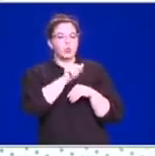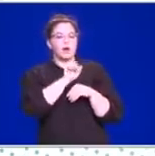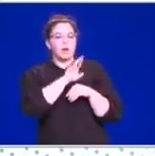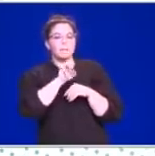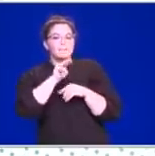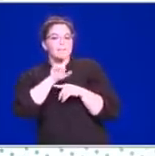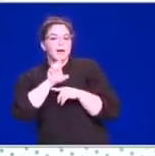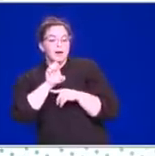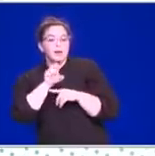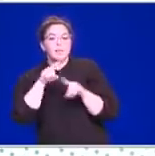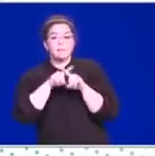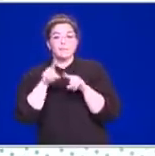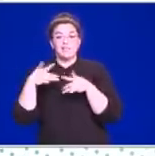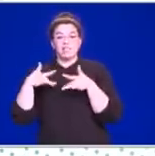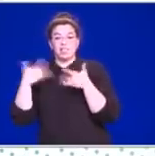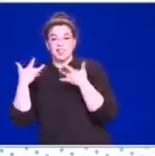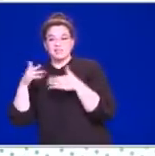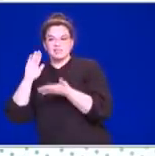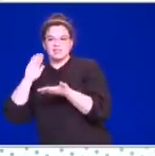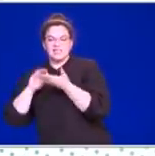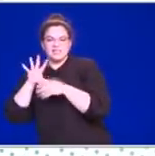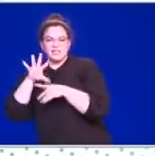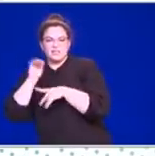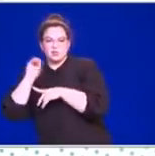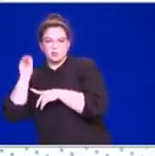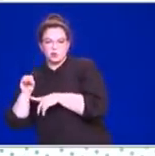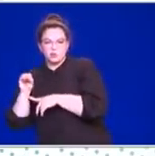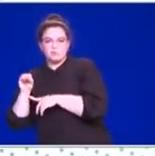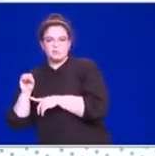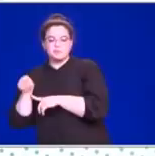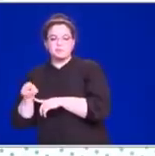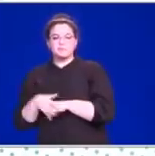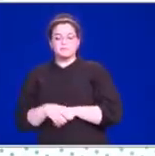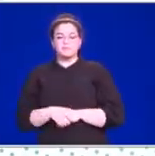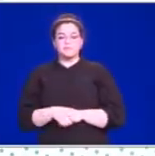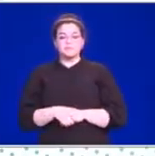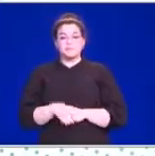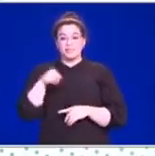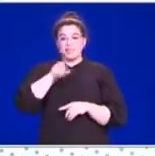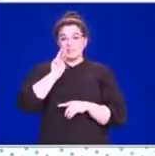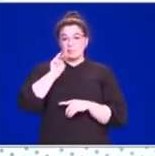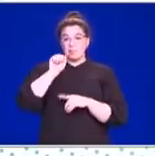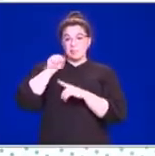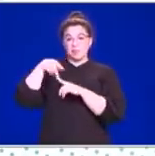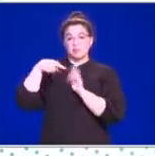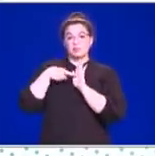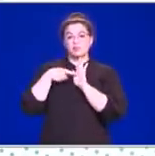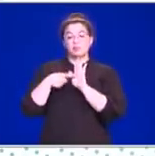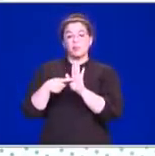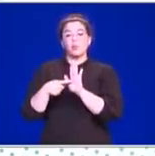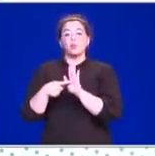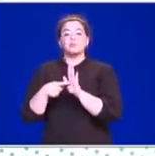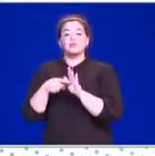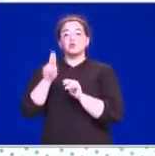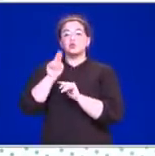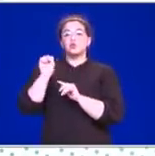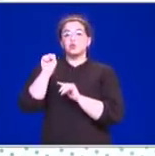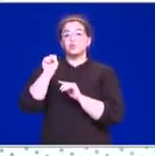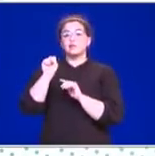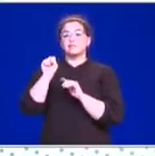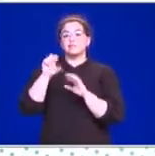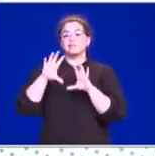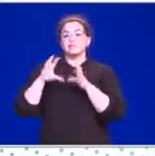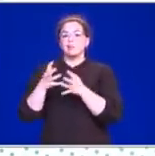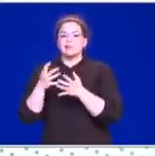have densities of less than 50 persons per square mile. This map is a reminder that the U.S. population continues to